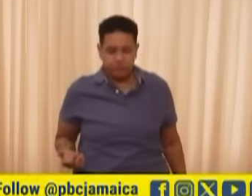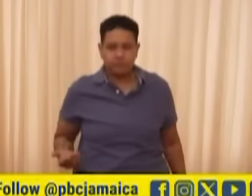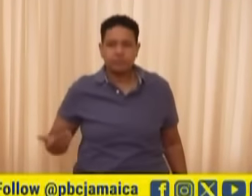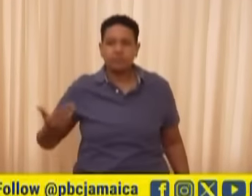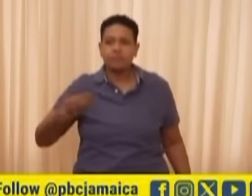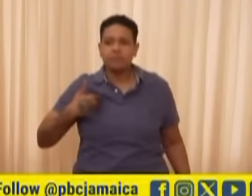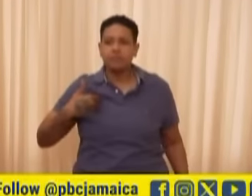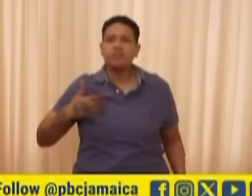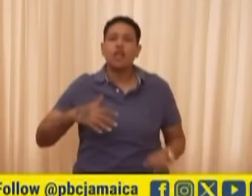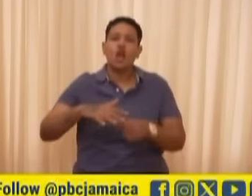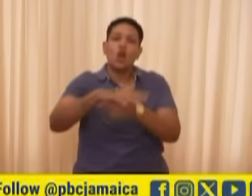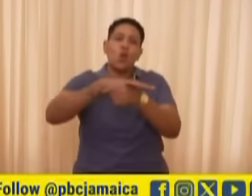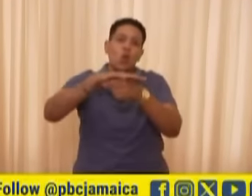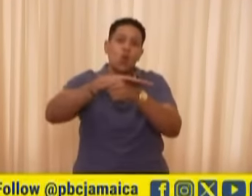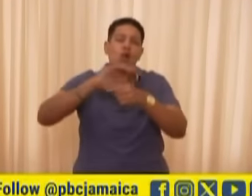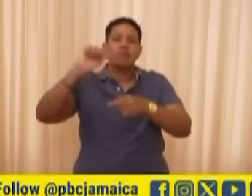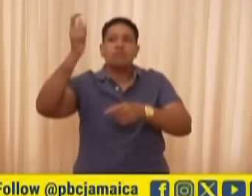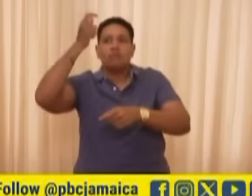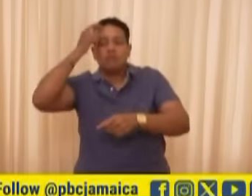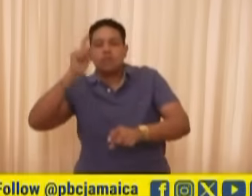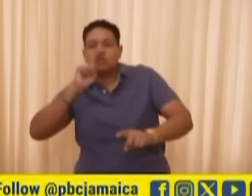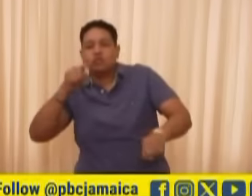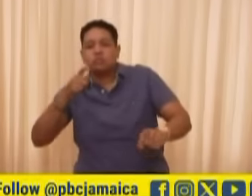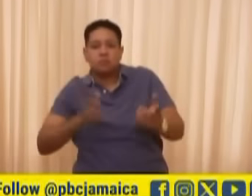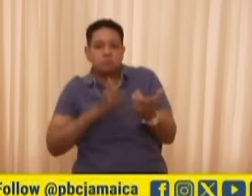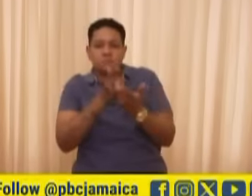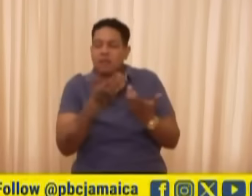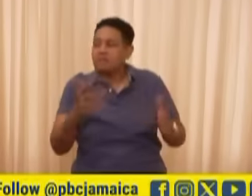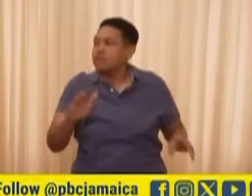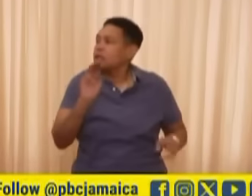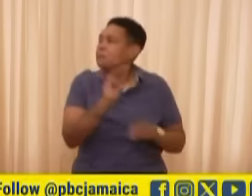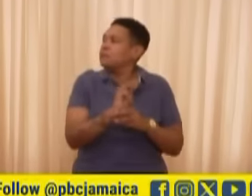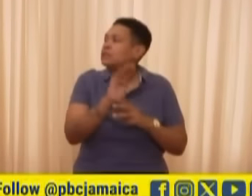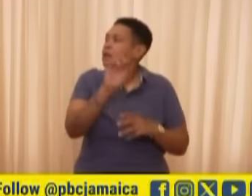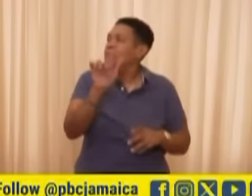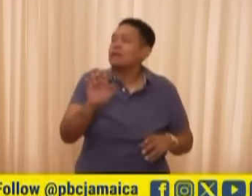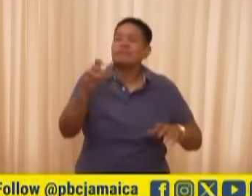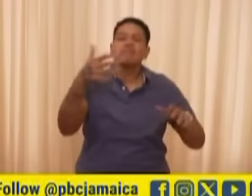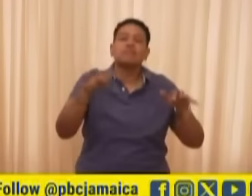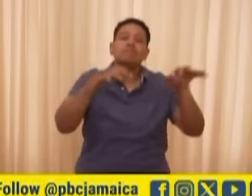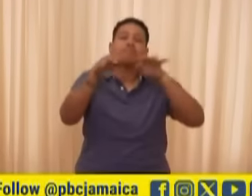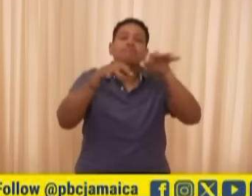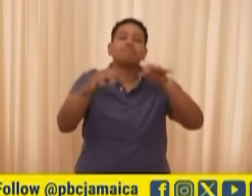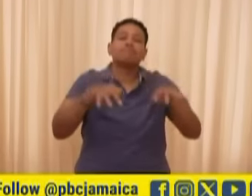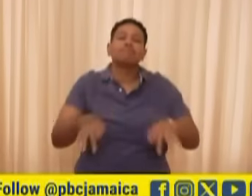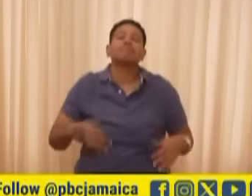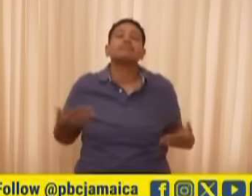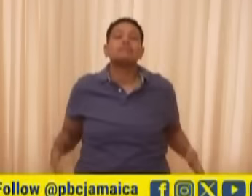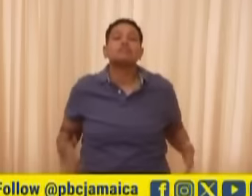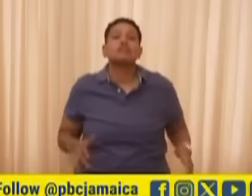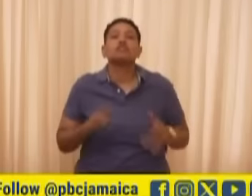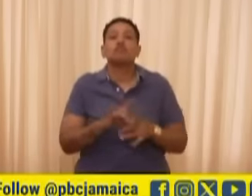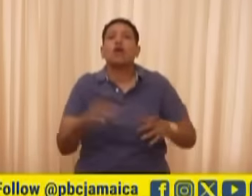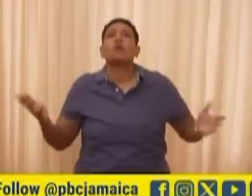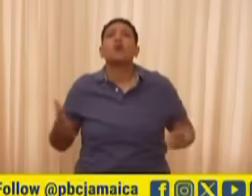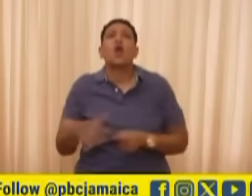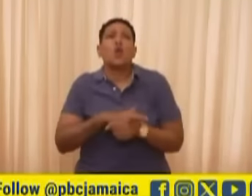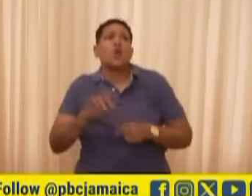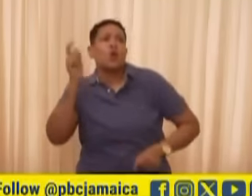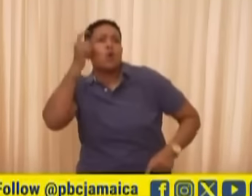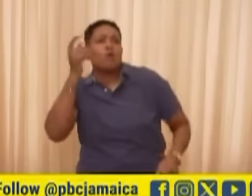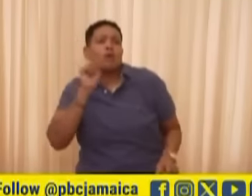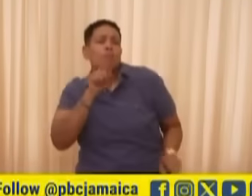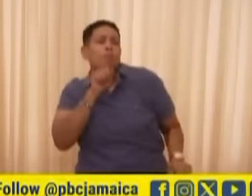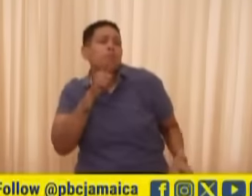local government response. And Minister Mackenzie would have addressed this issue of what the local